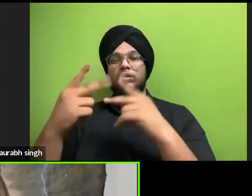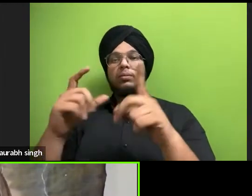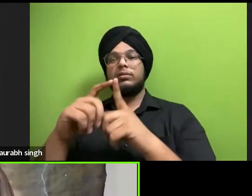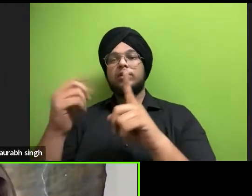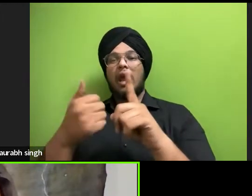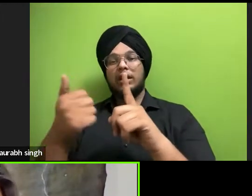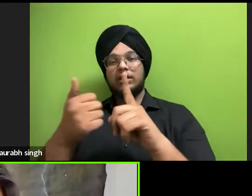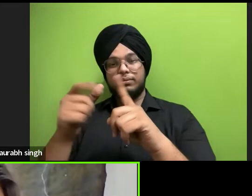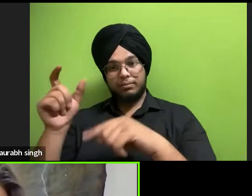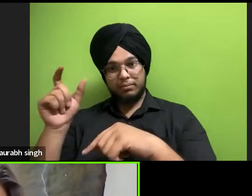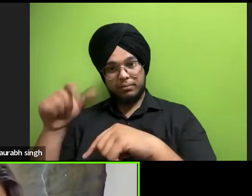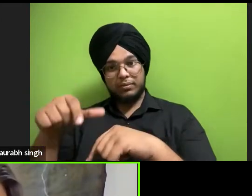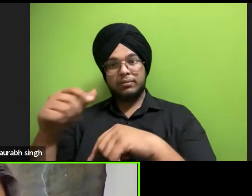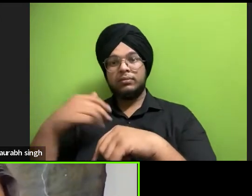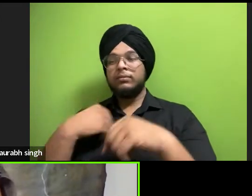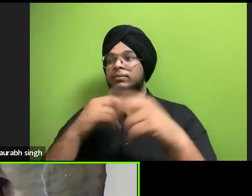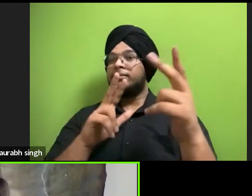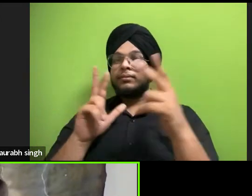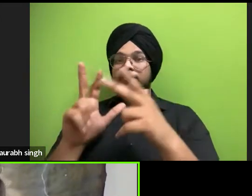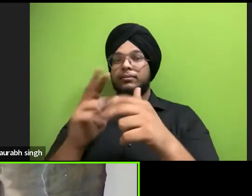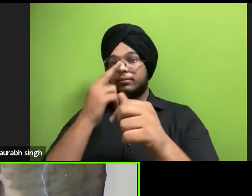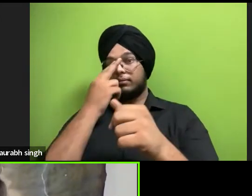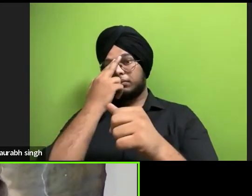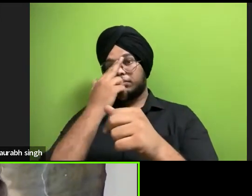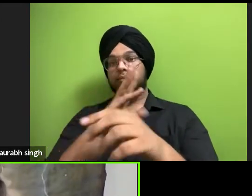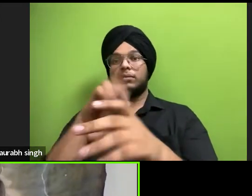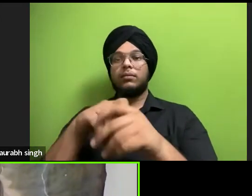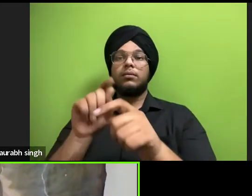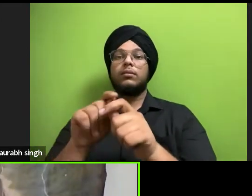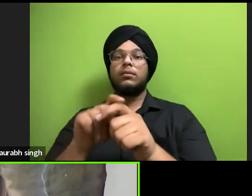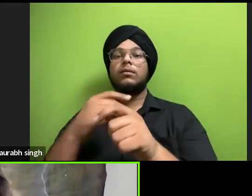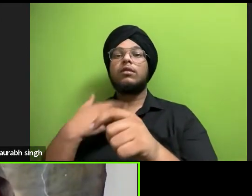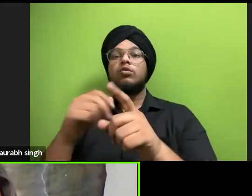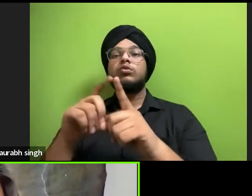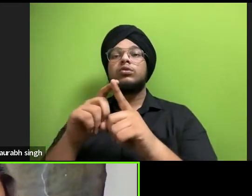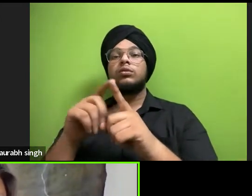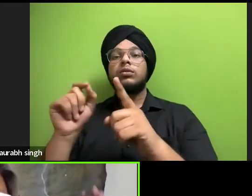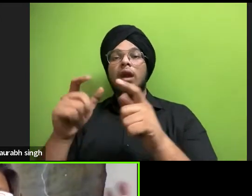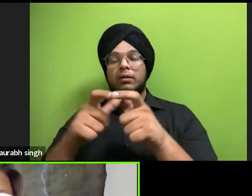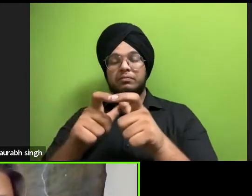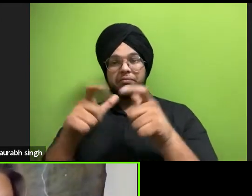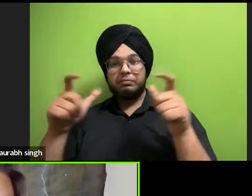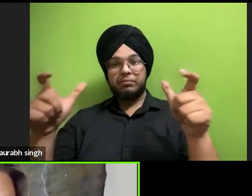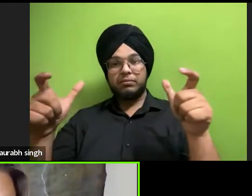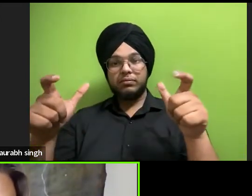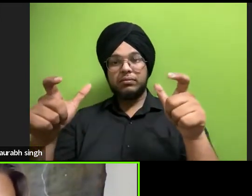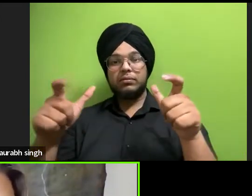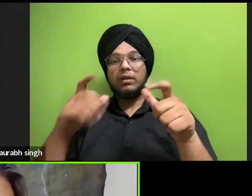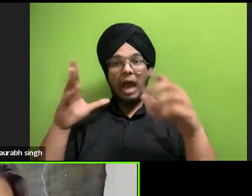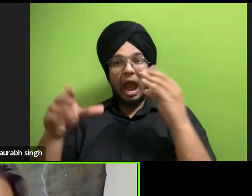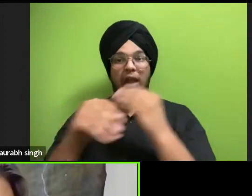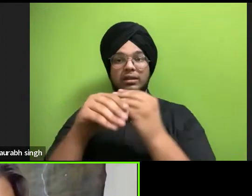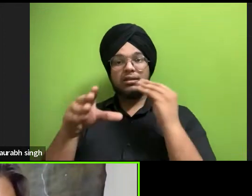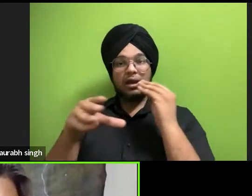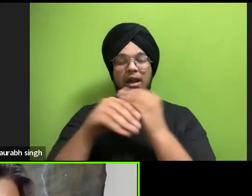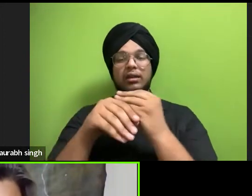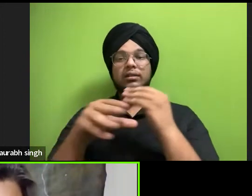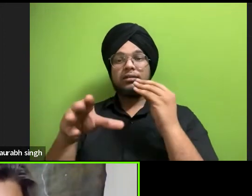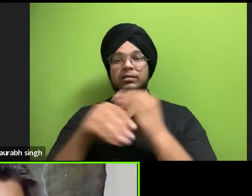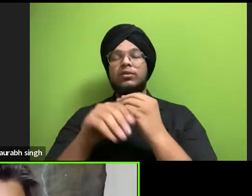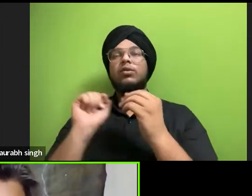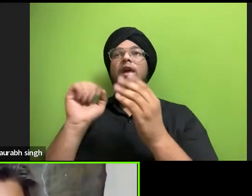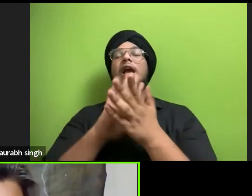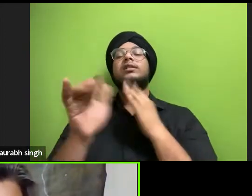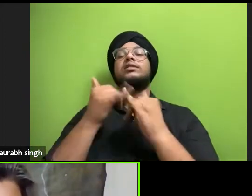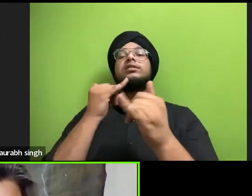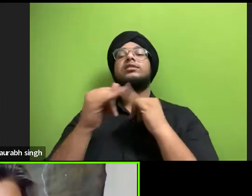colleague when I said, you know, part of the work that we want to do is to expand and add to canonical histories.